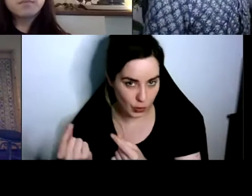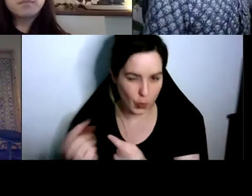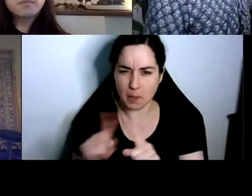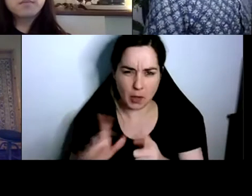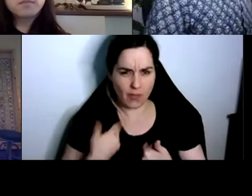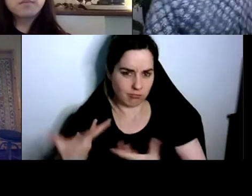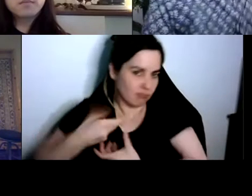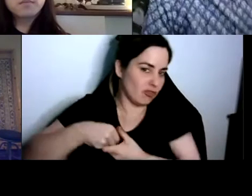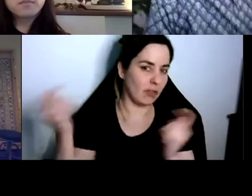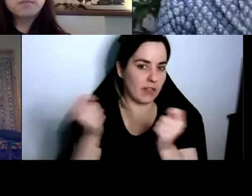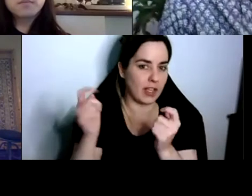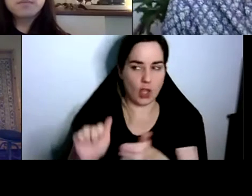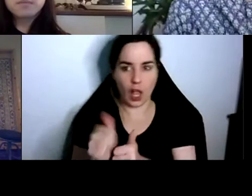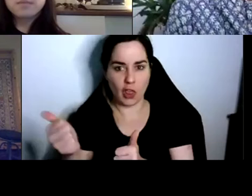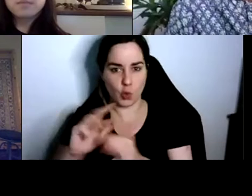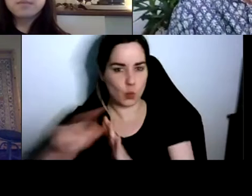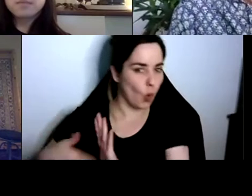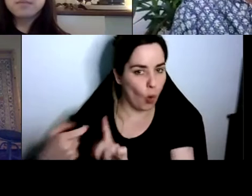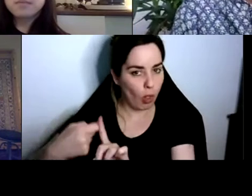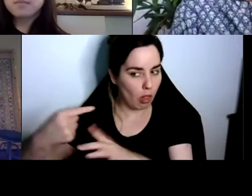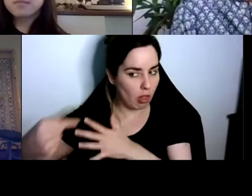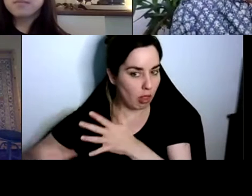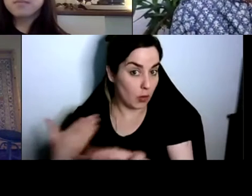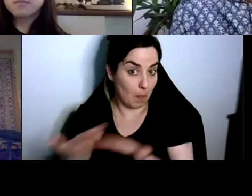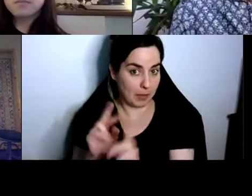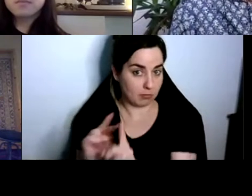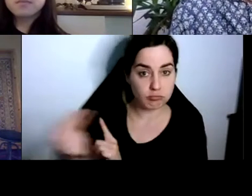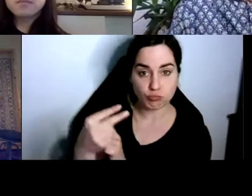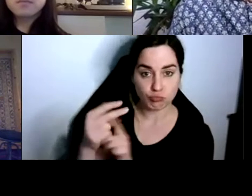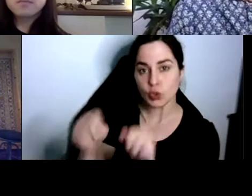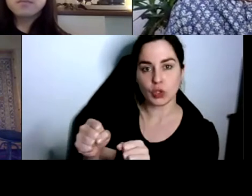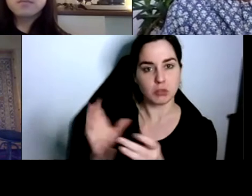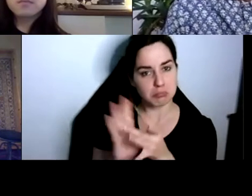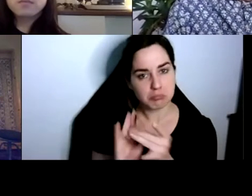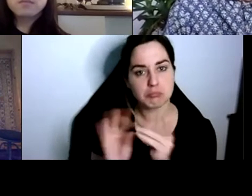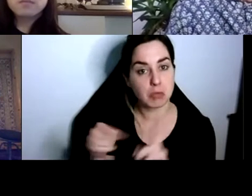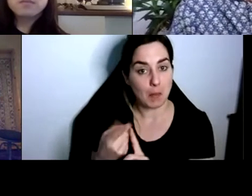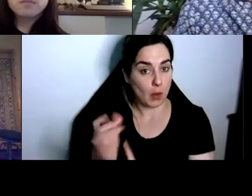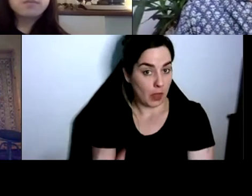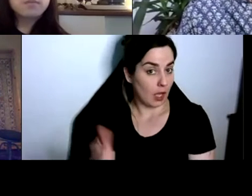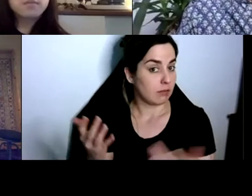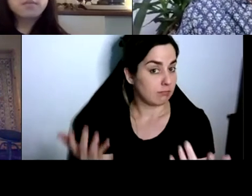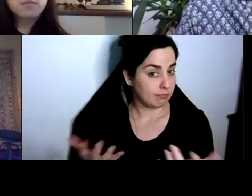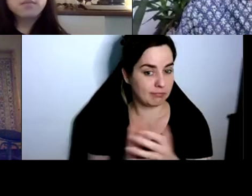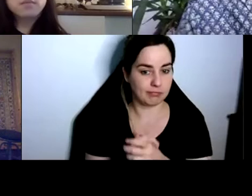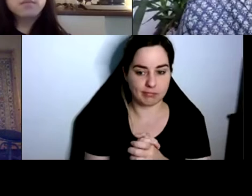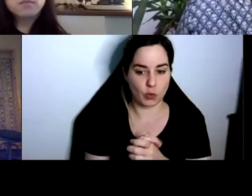ways. Maybe you can give a different angle to that kind of experience or